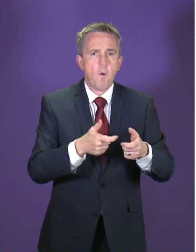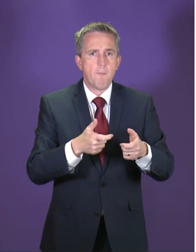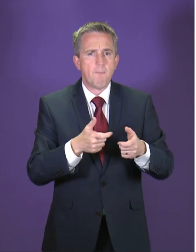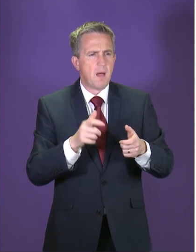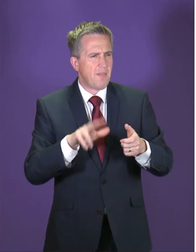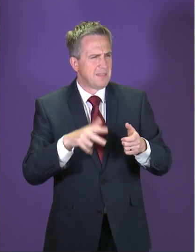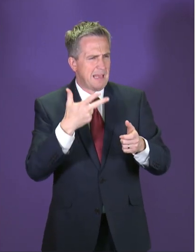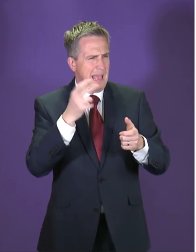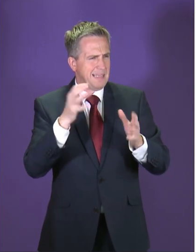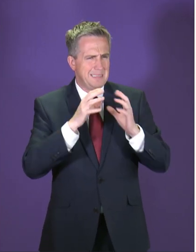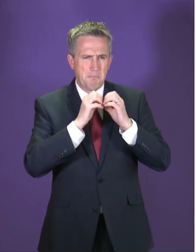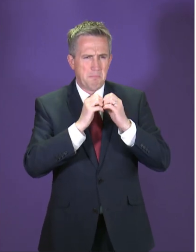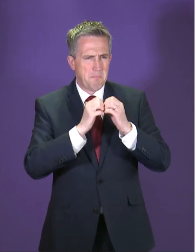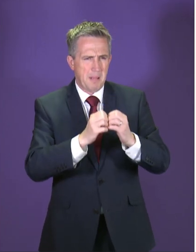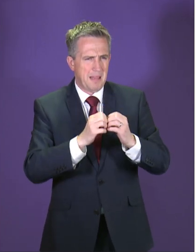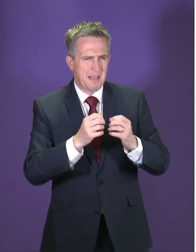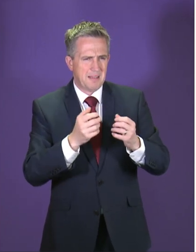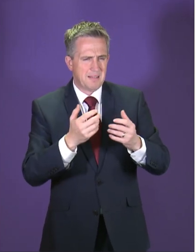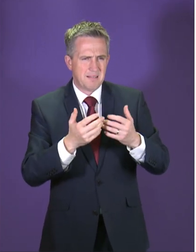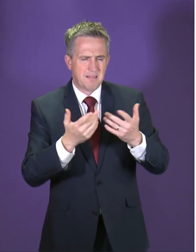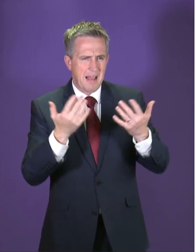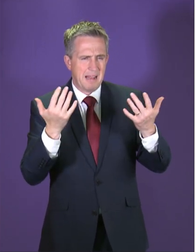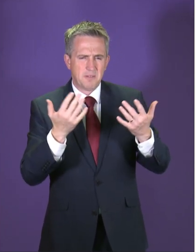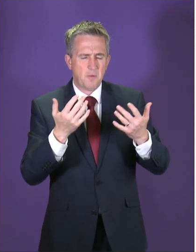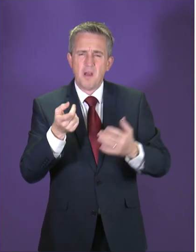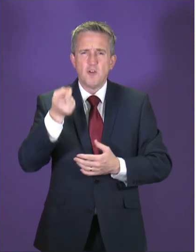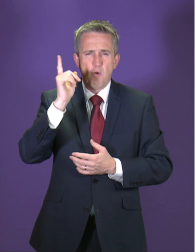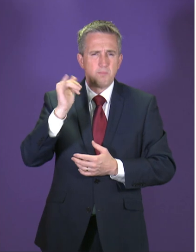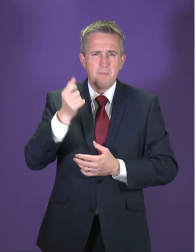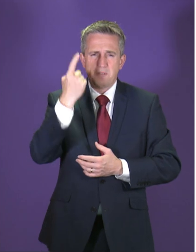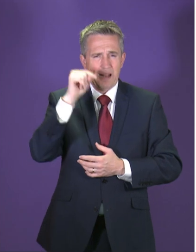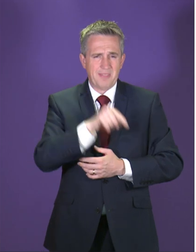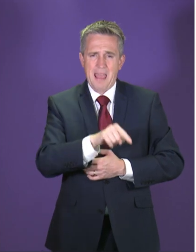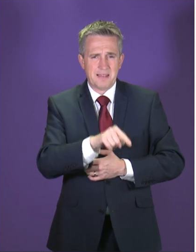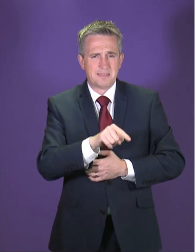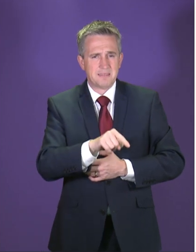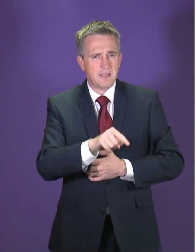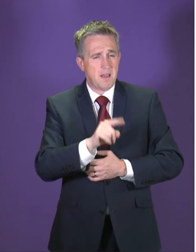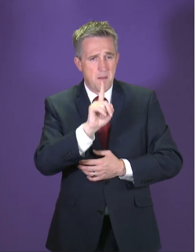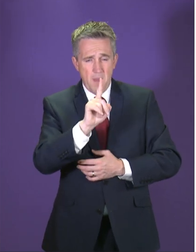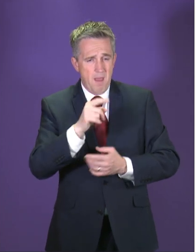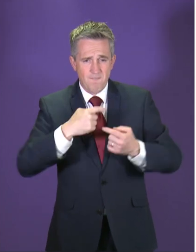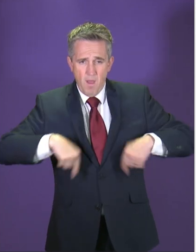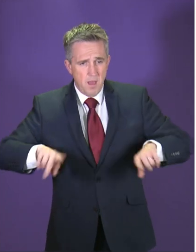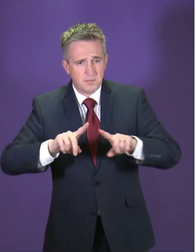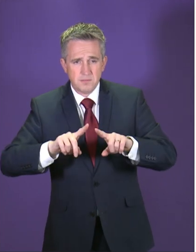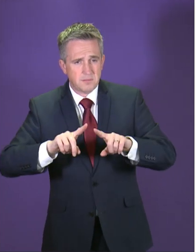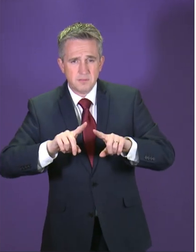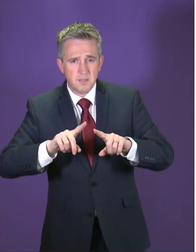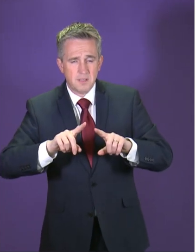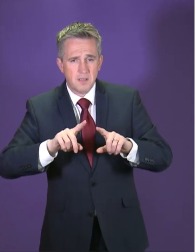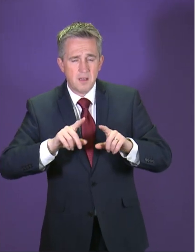is it, 80 billion? What are they up to? God may be understand what that is. But for us,